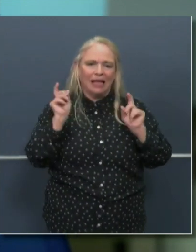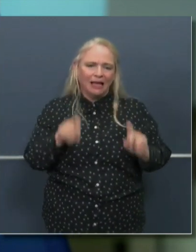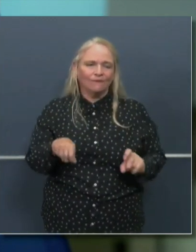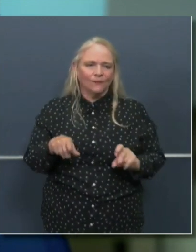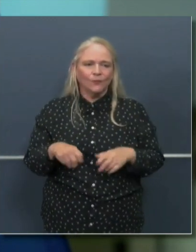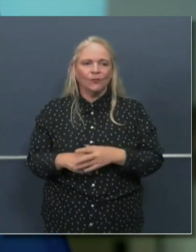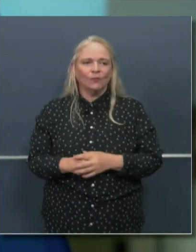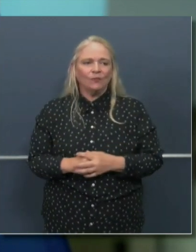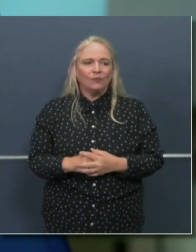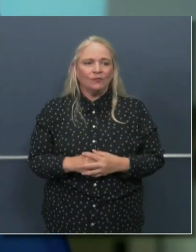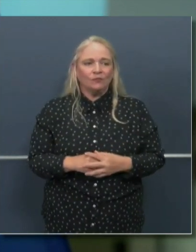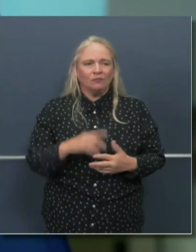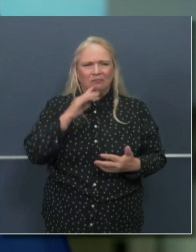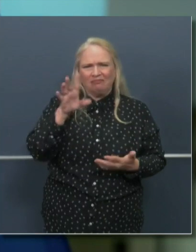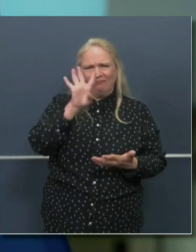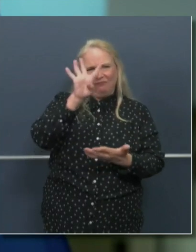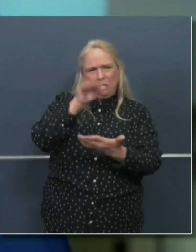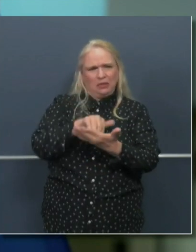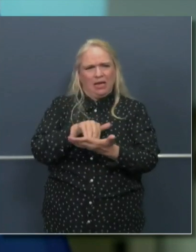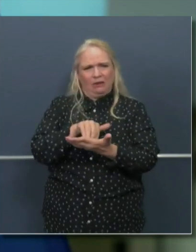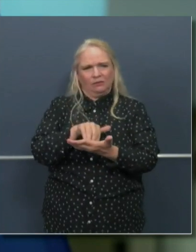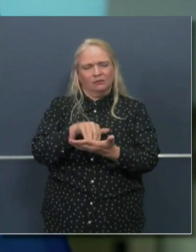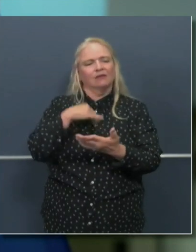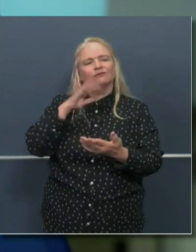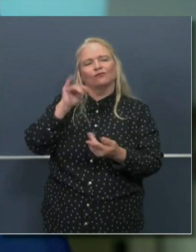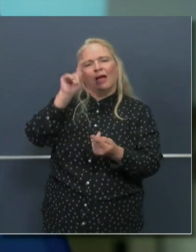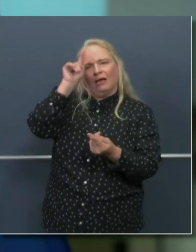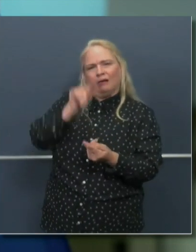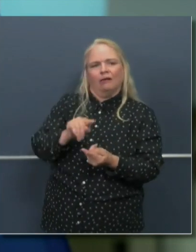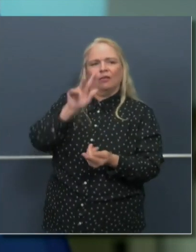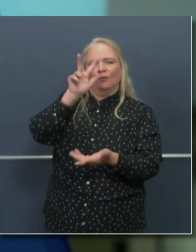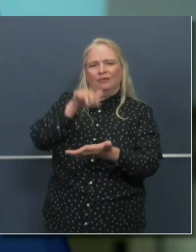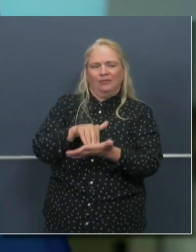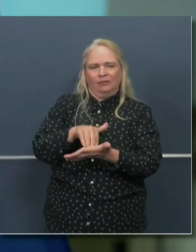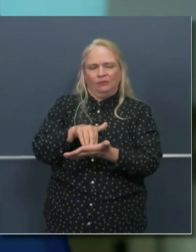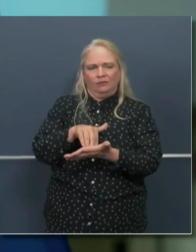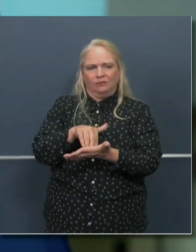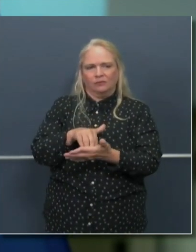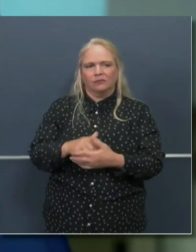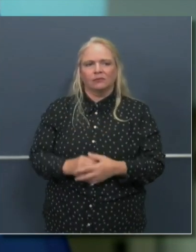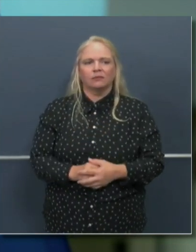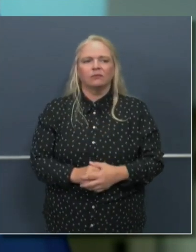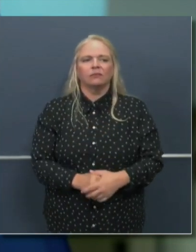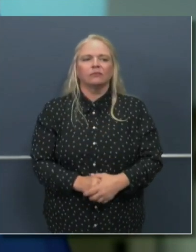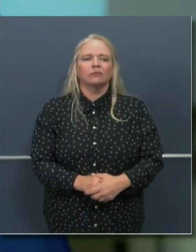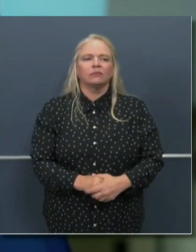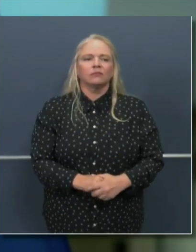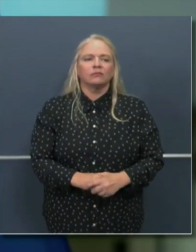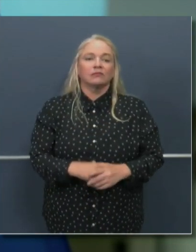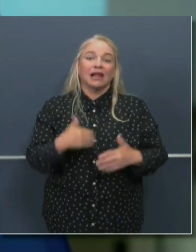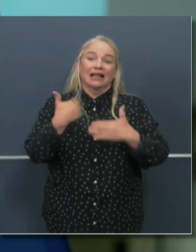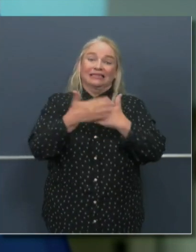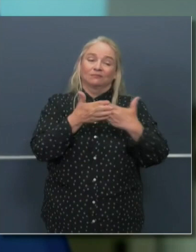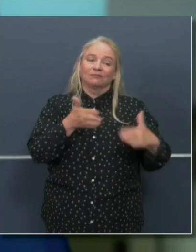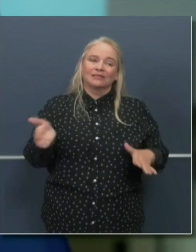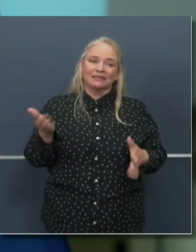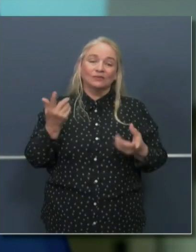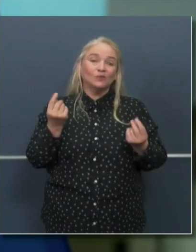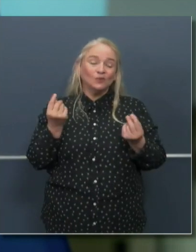to 3,000. And it looks like, as of today, this morning, we think we have a plan in the next few weeks to bring the population down to